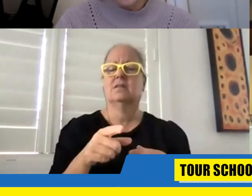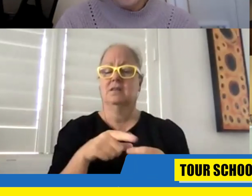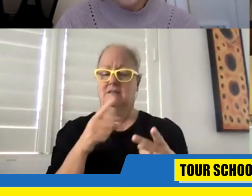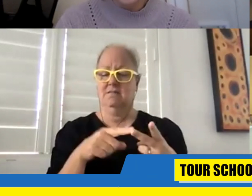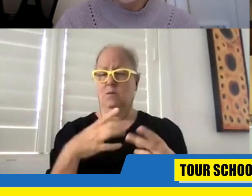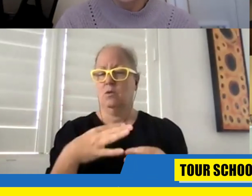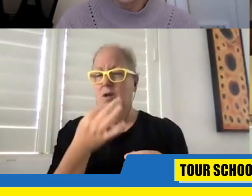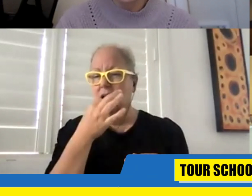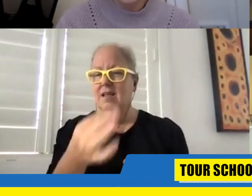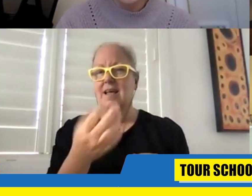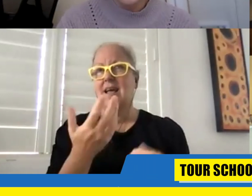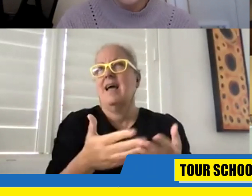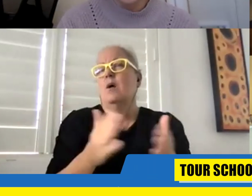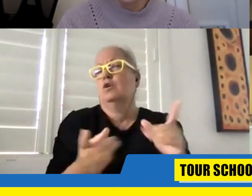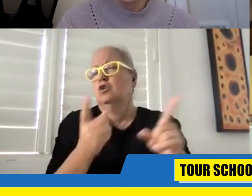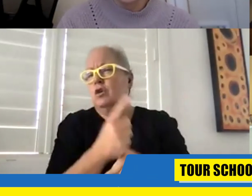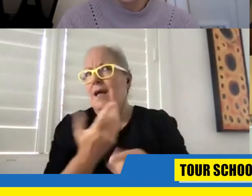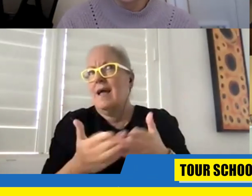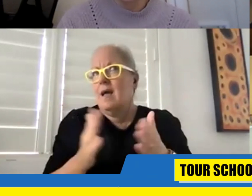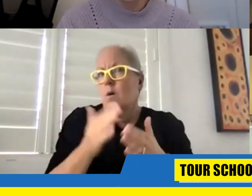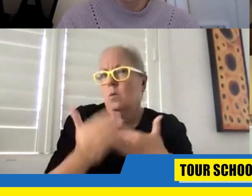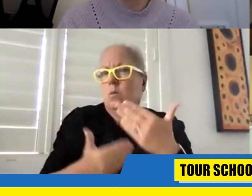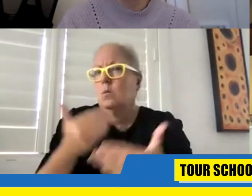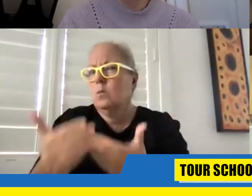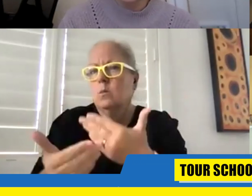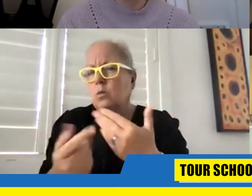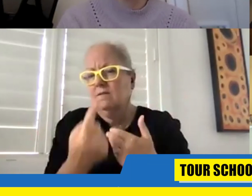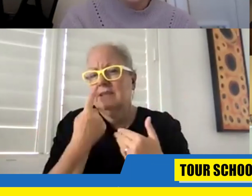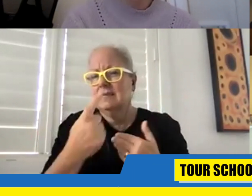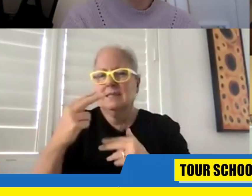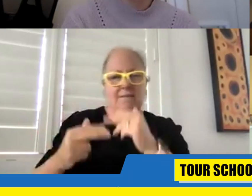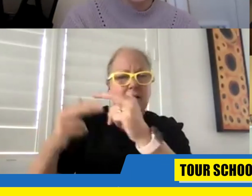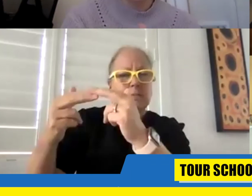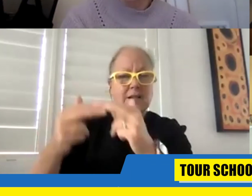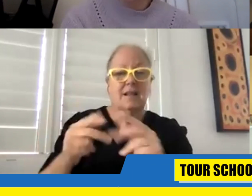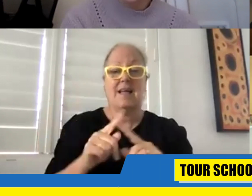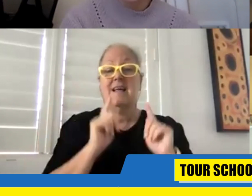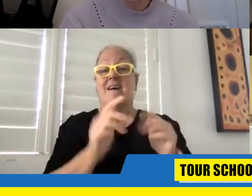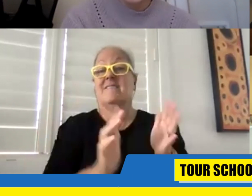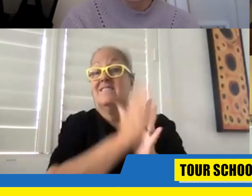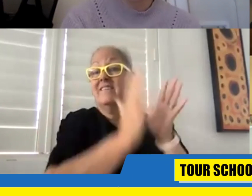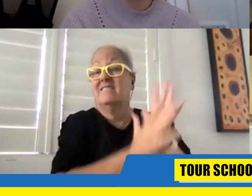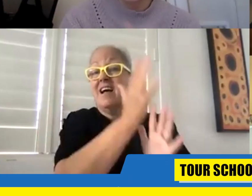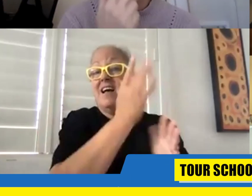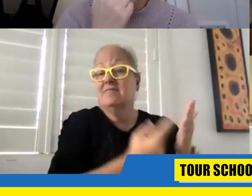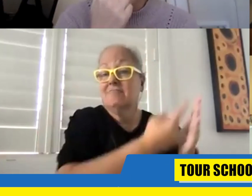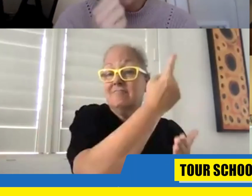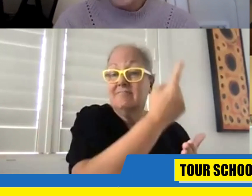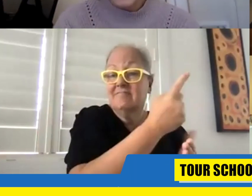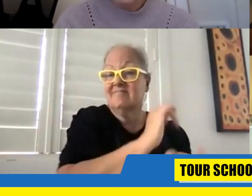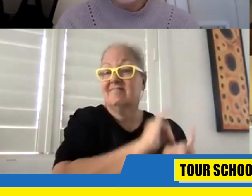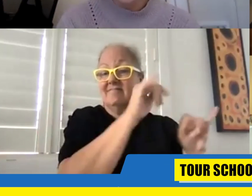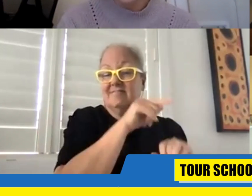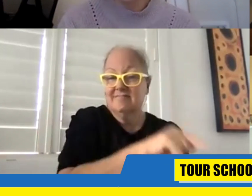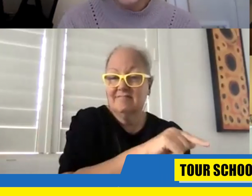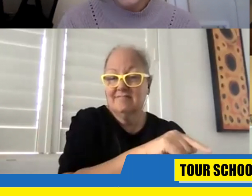changed or developed. So you've talked about how Yeah. After the fires, it was kind of bigger scale events,